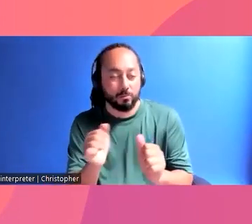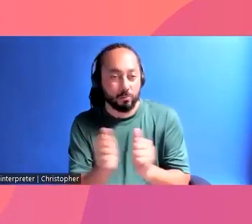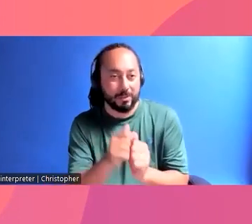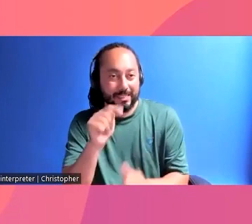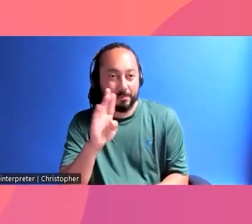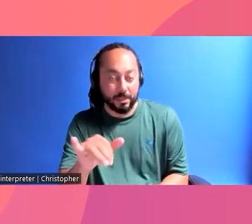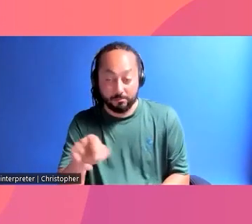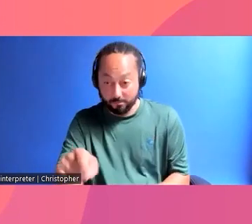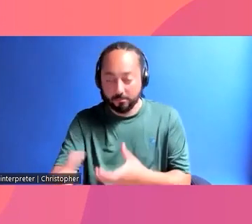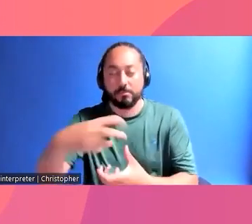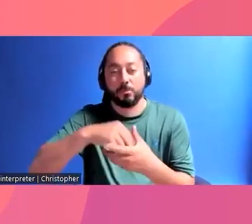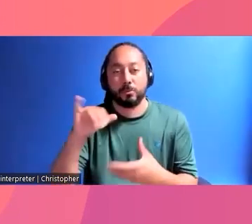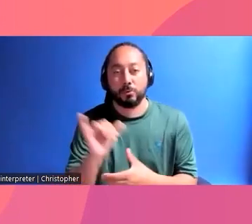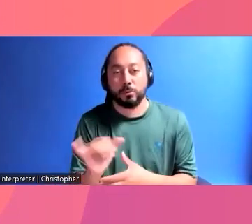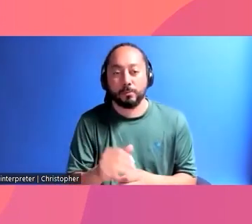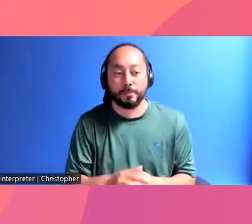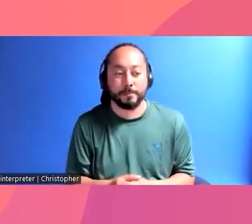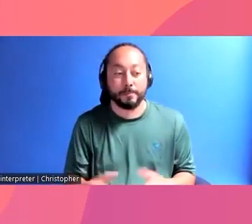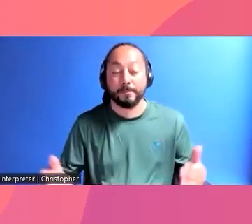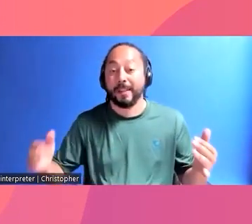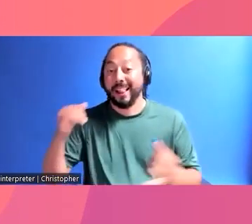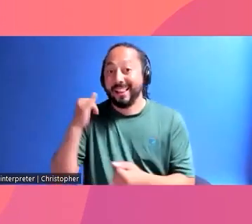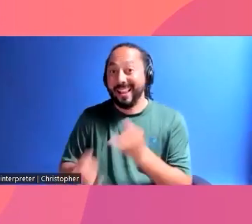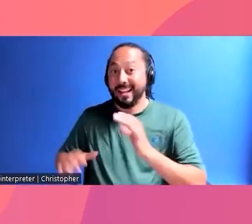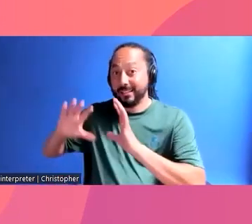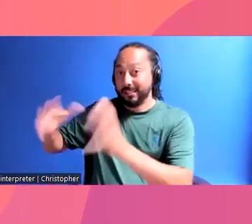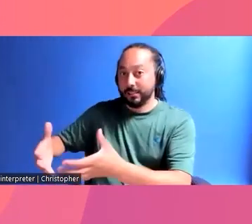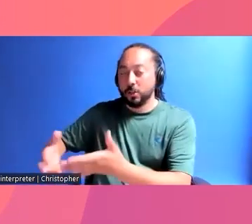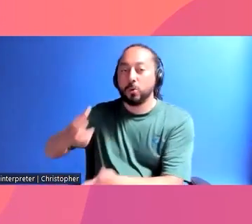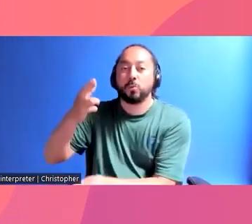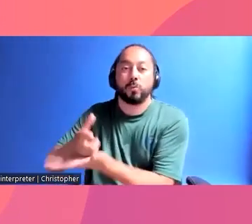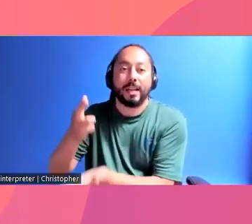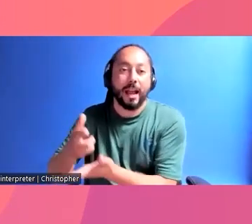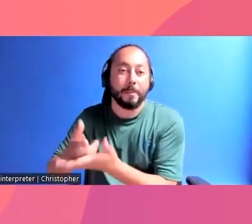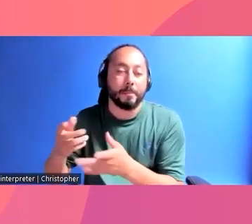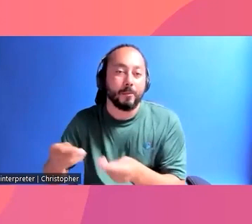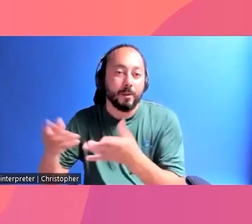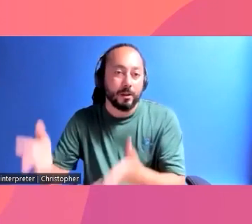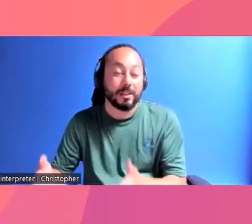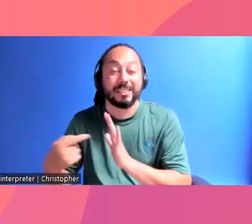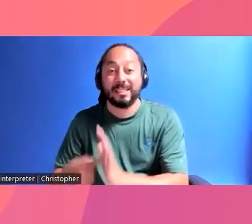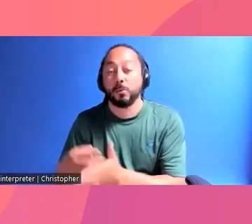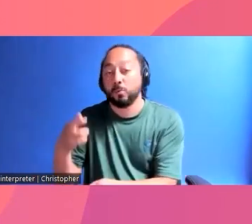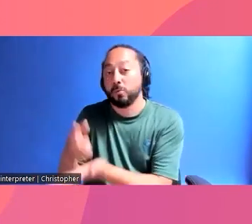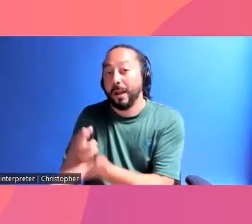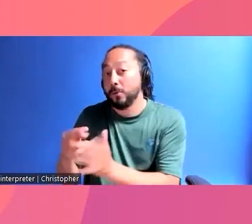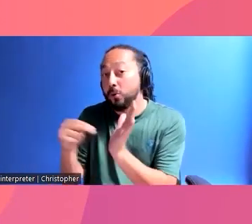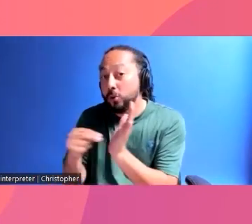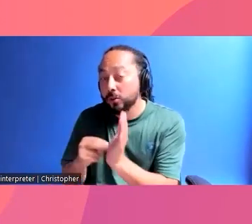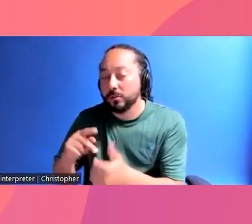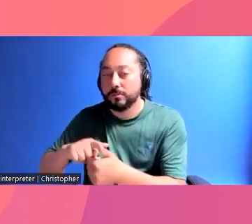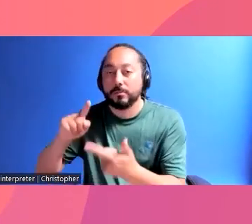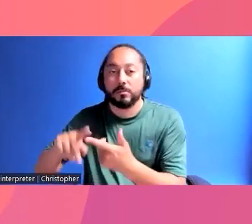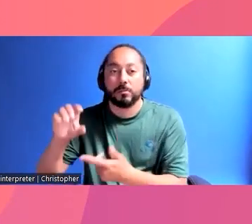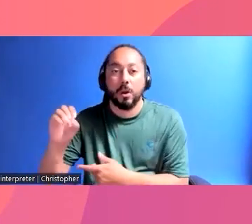And the last category was rehabilitation providers, such as rehab nurses, occupational